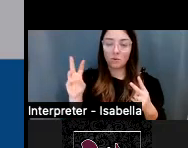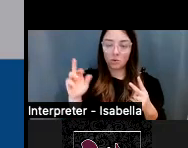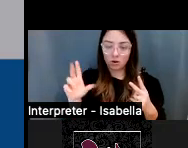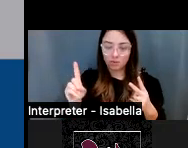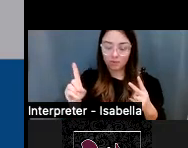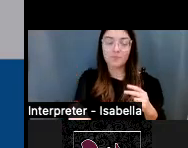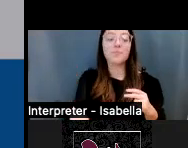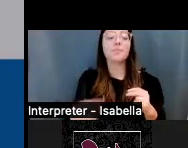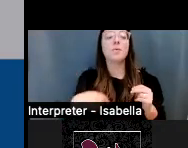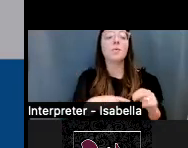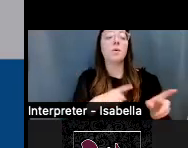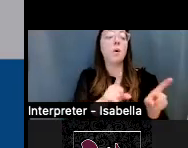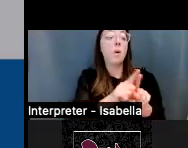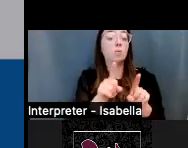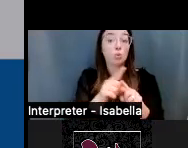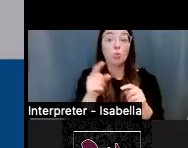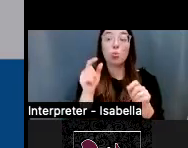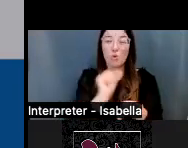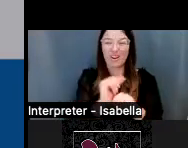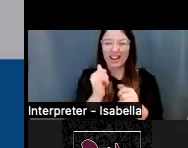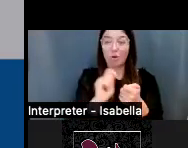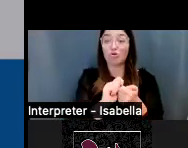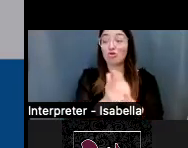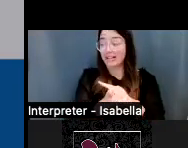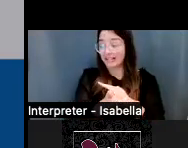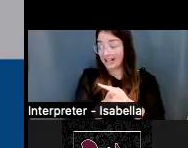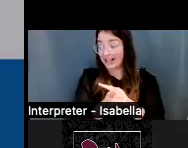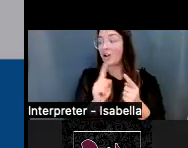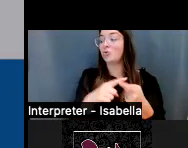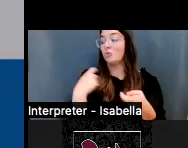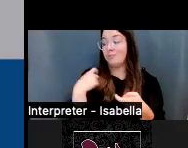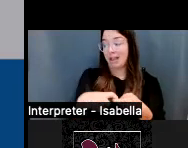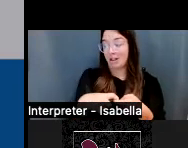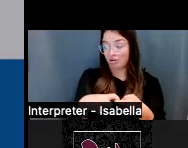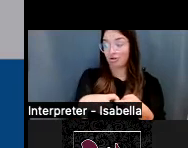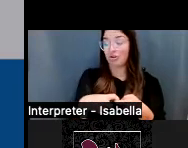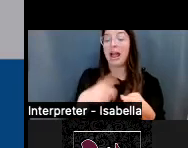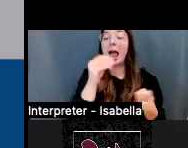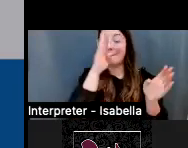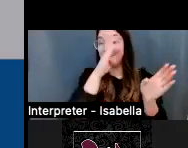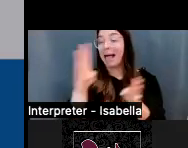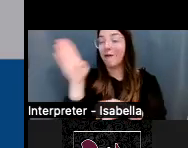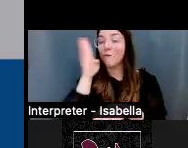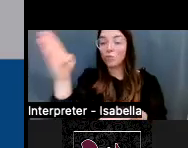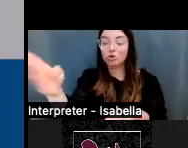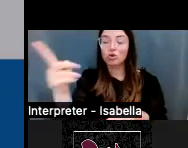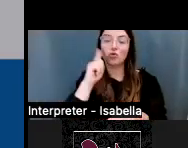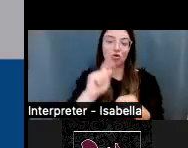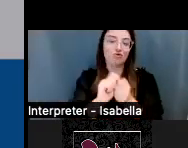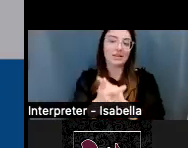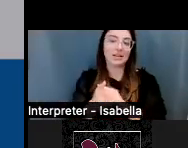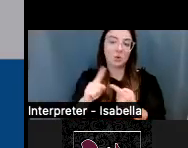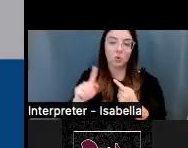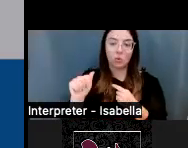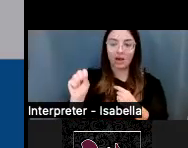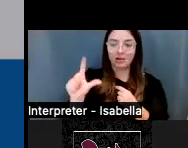also working on getting them translated into Spanish and ASL videos. One thing that we